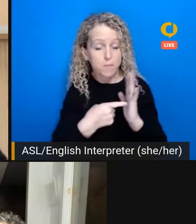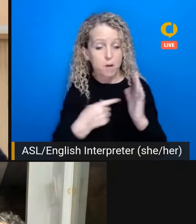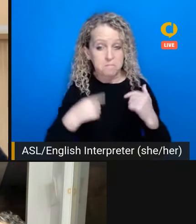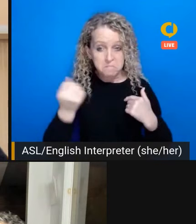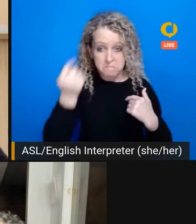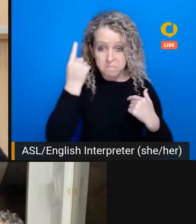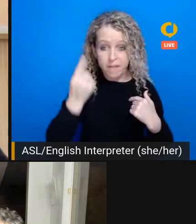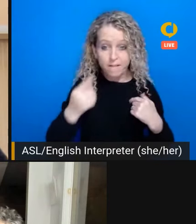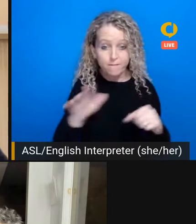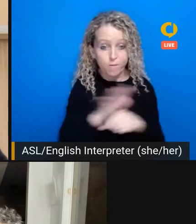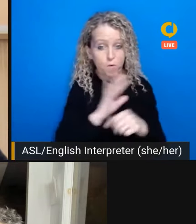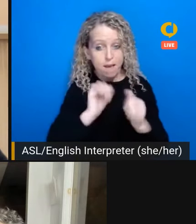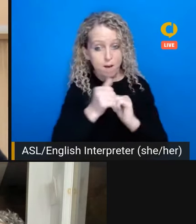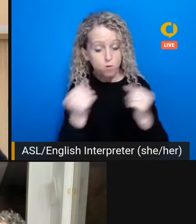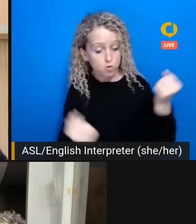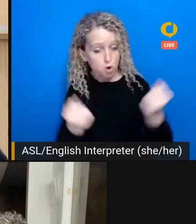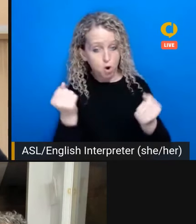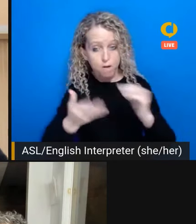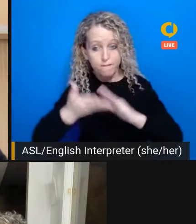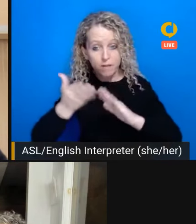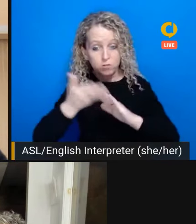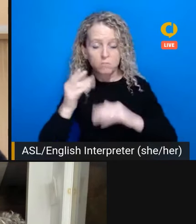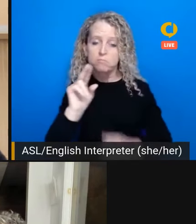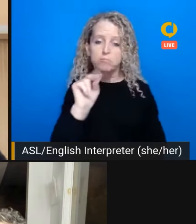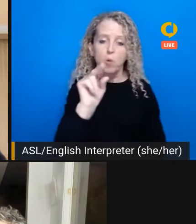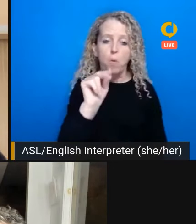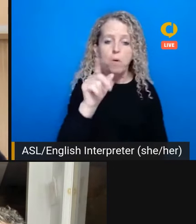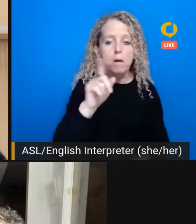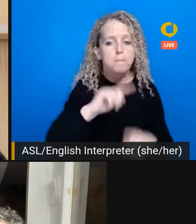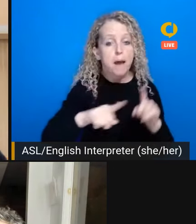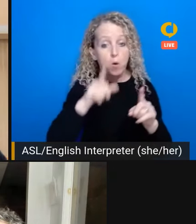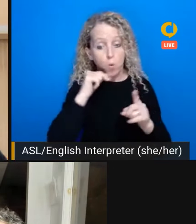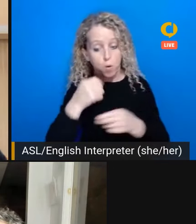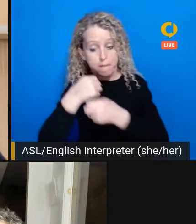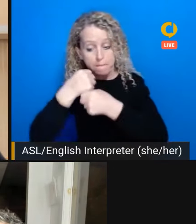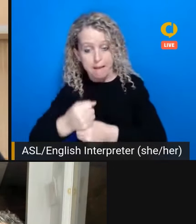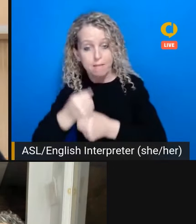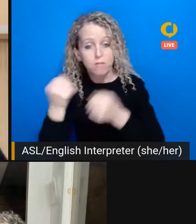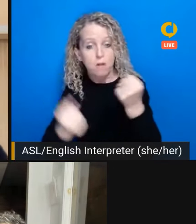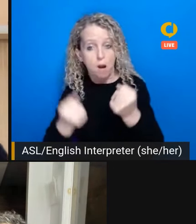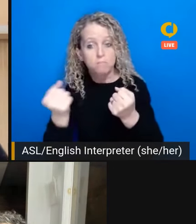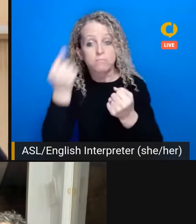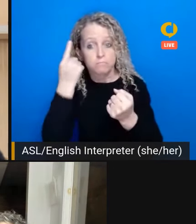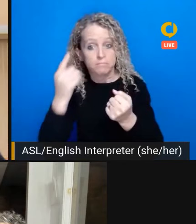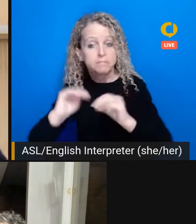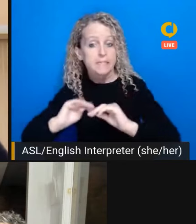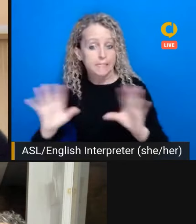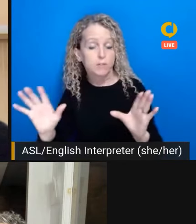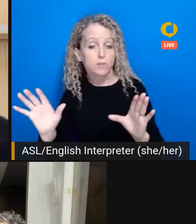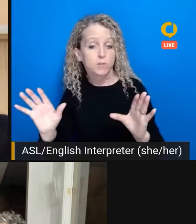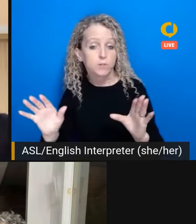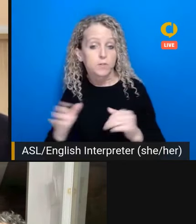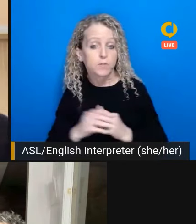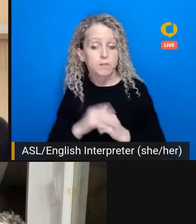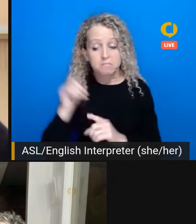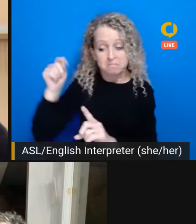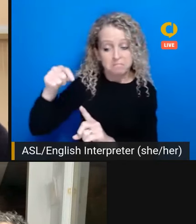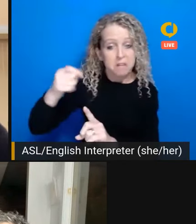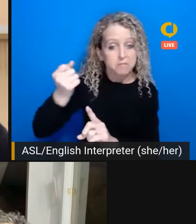I know that somebody does, including the people that built the car. And with some kinds of deep